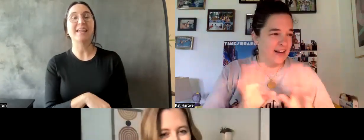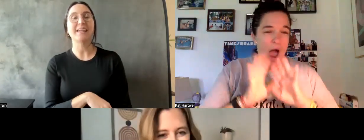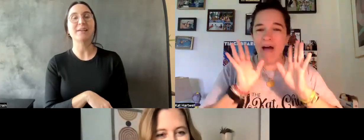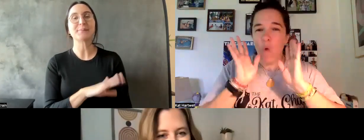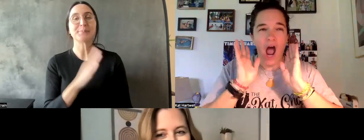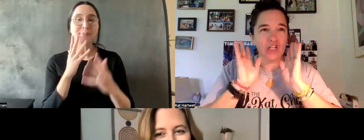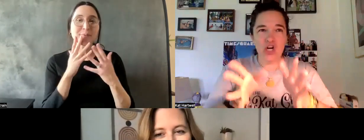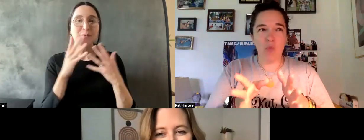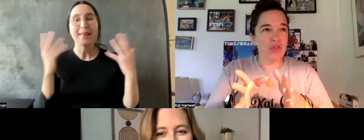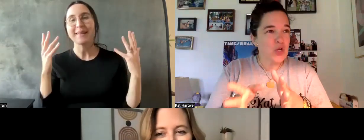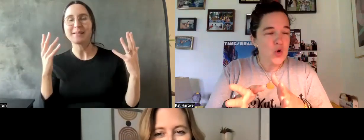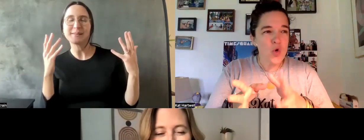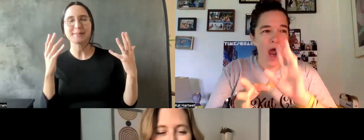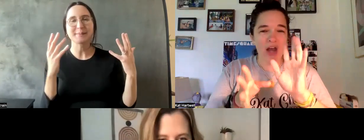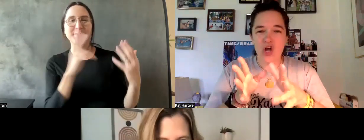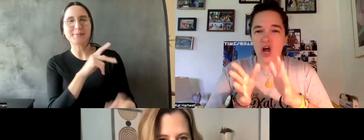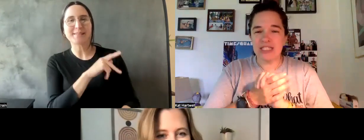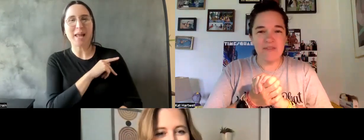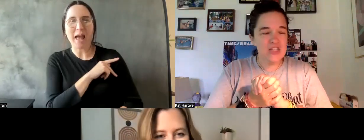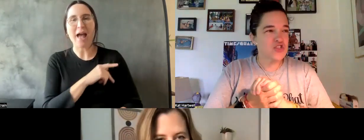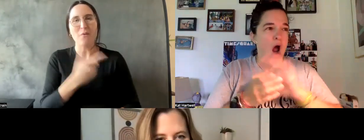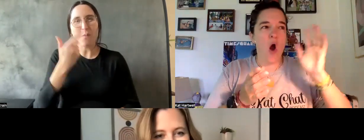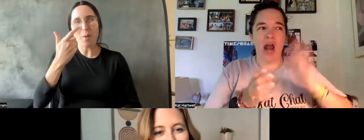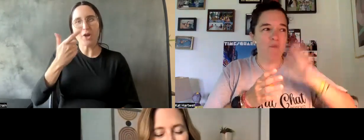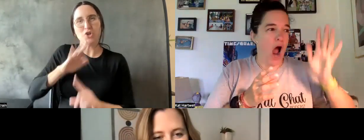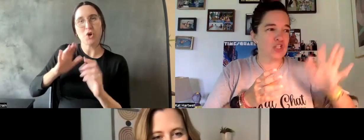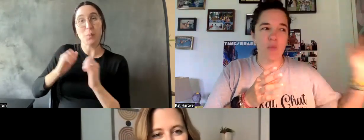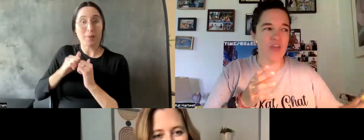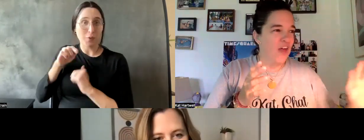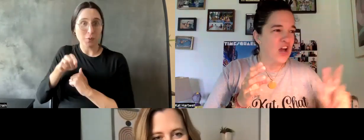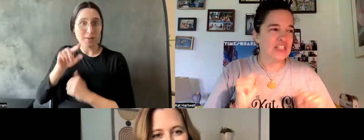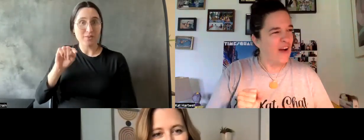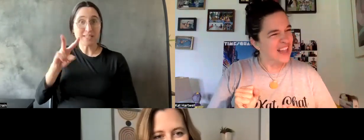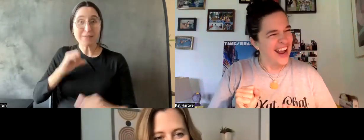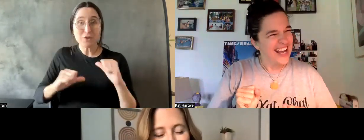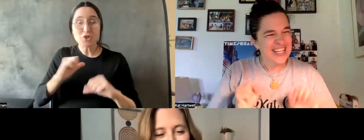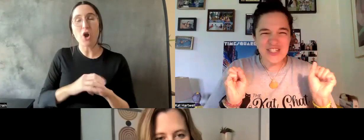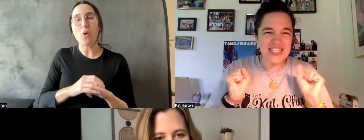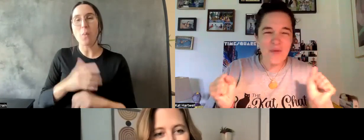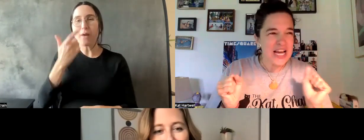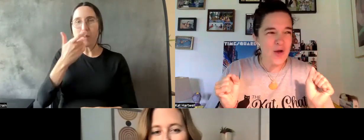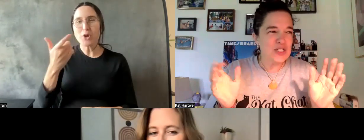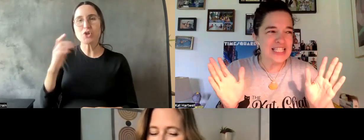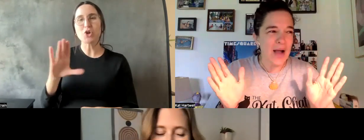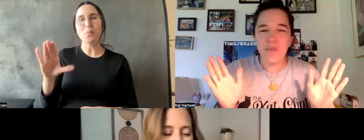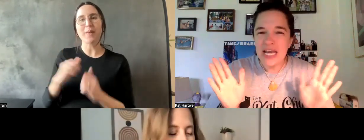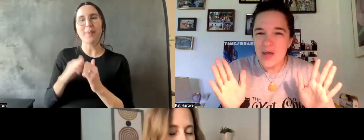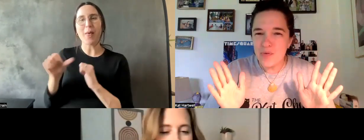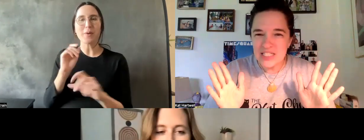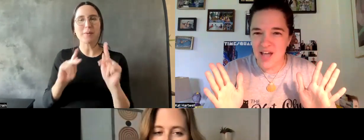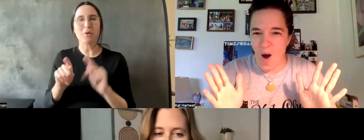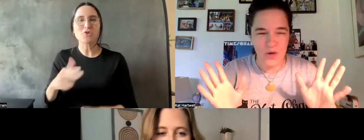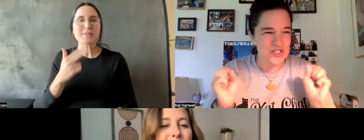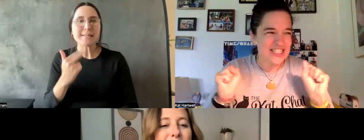bubbly. I've watched her with you on the TV show. I've watched her with others. I'm like, she's so cute. She's like